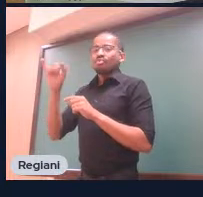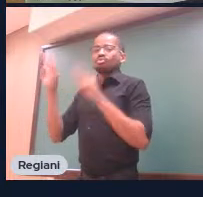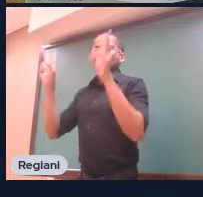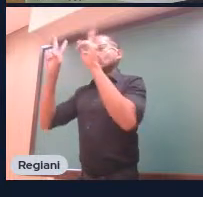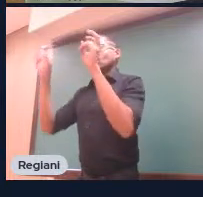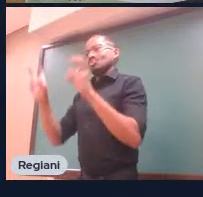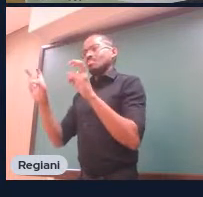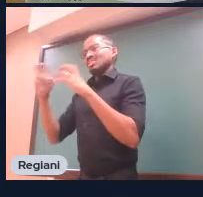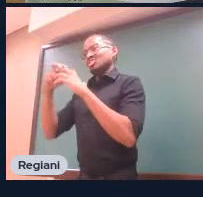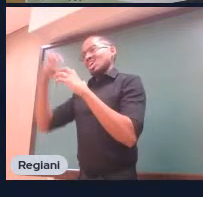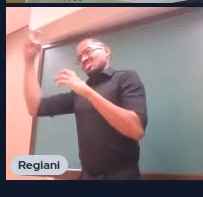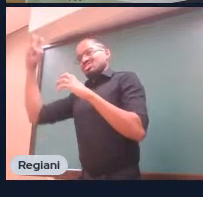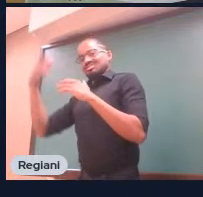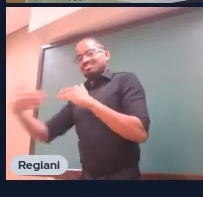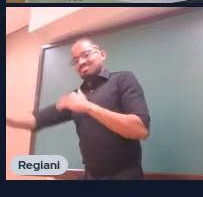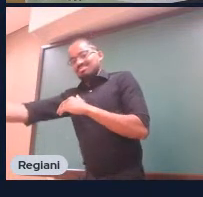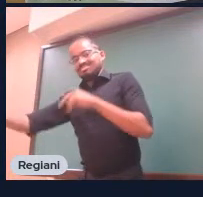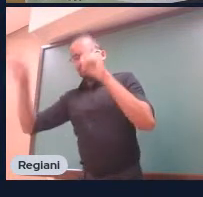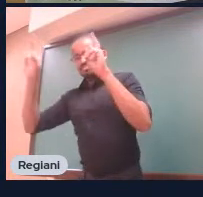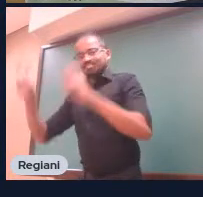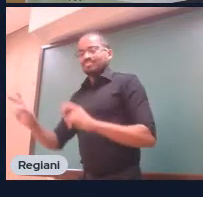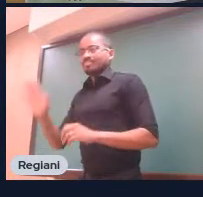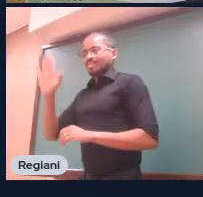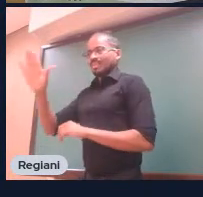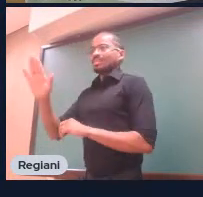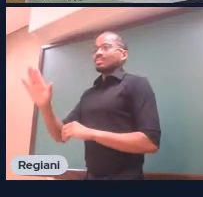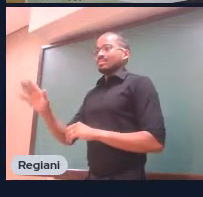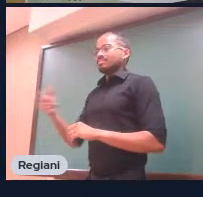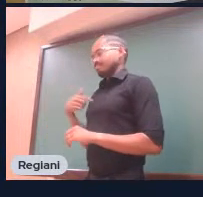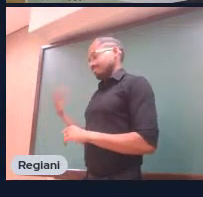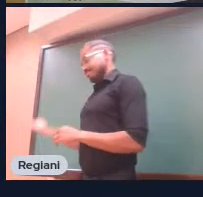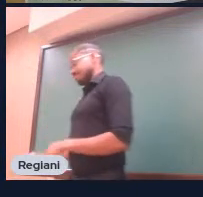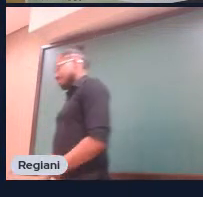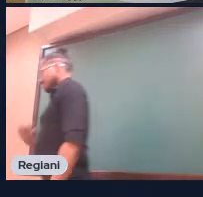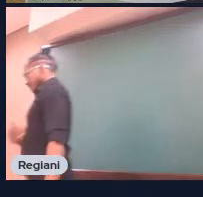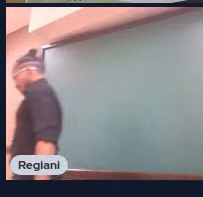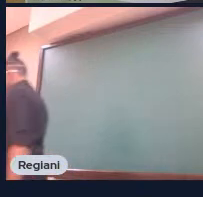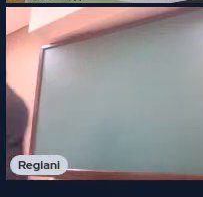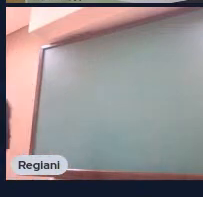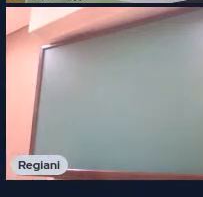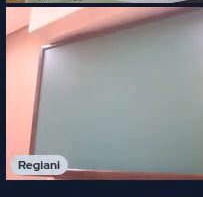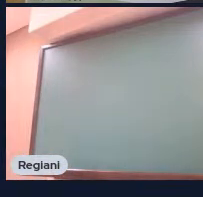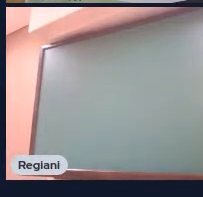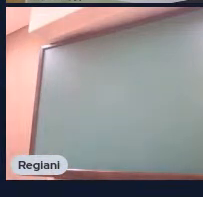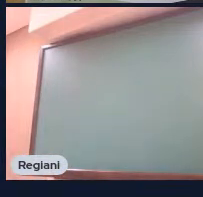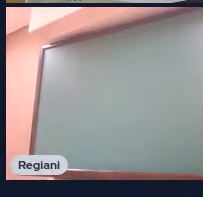ChatGPT. So, you have to bring in Sue Atkins, her virtual dictionary.